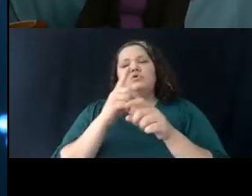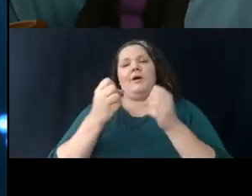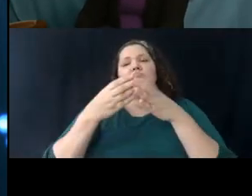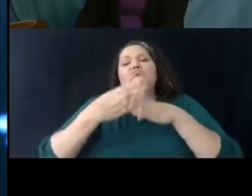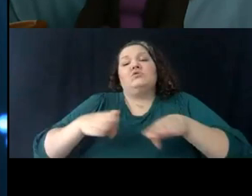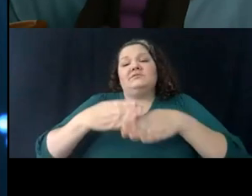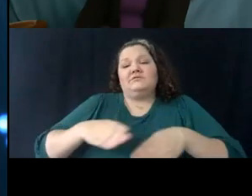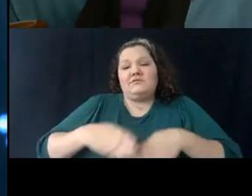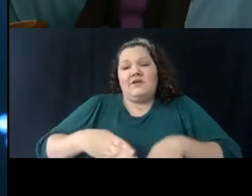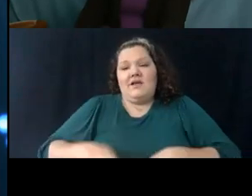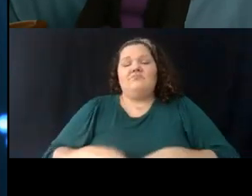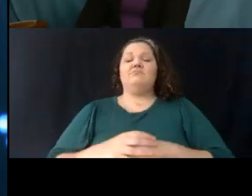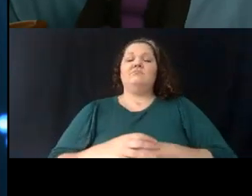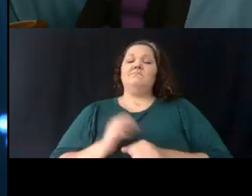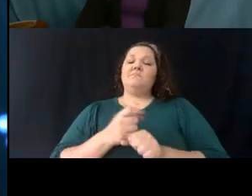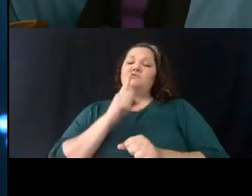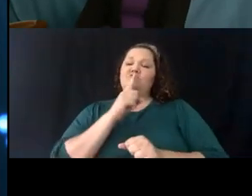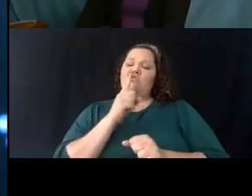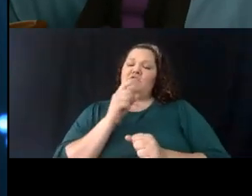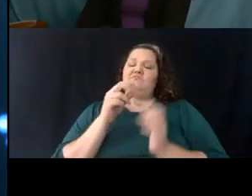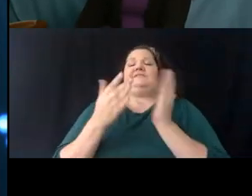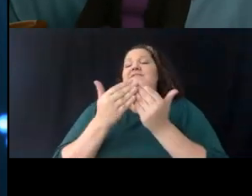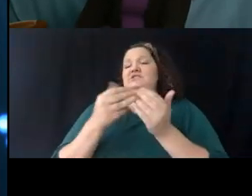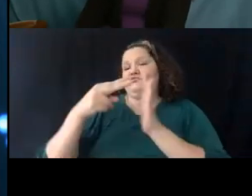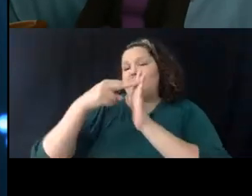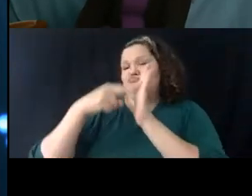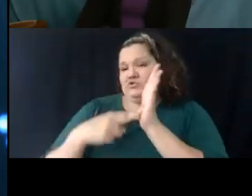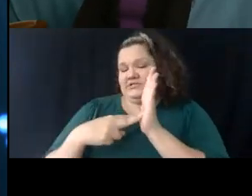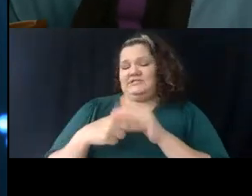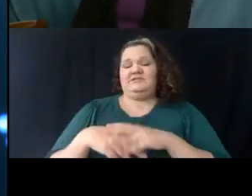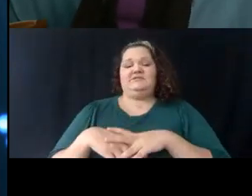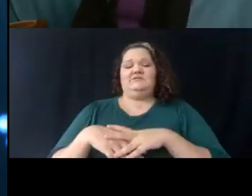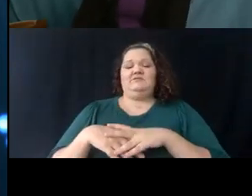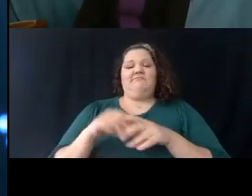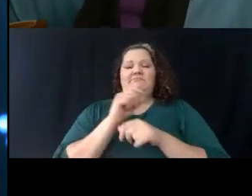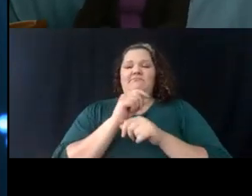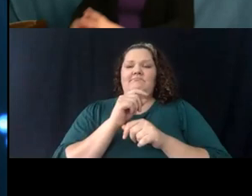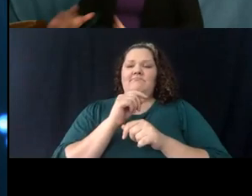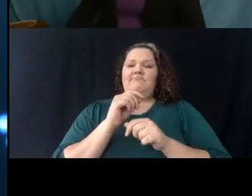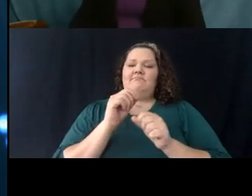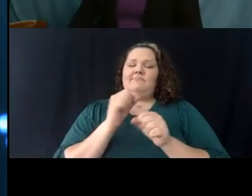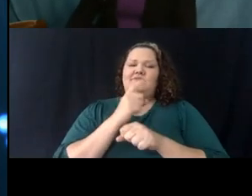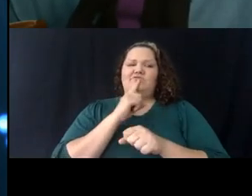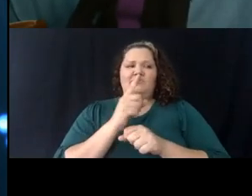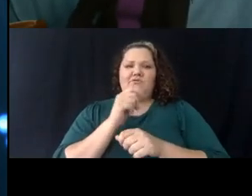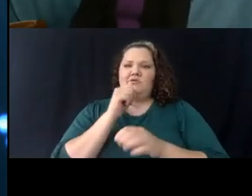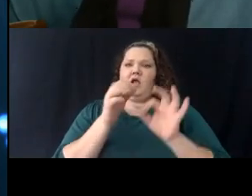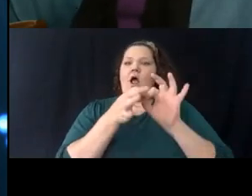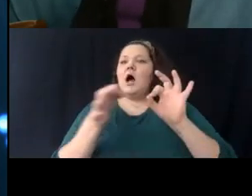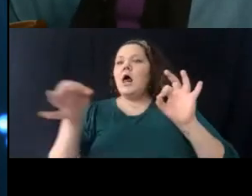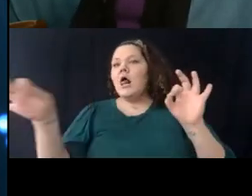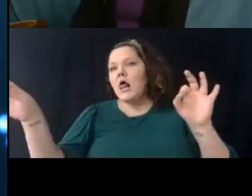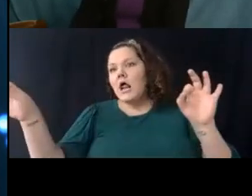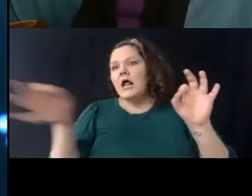in that sense, I'm referring to the structure of the text on a page rather than a whole bunch of text that all runs together,